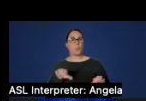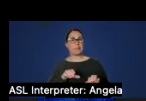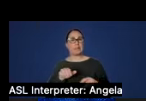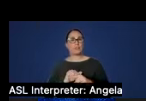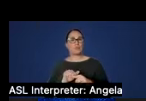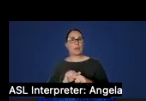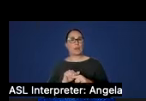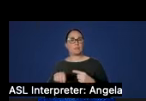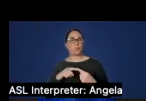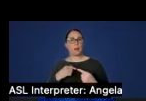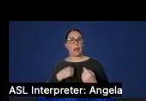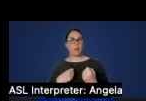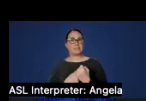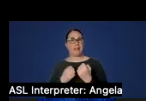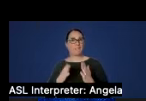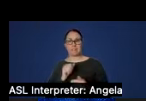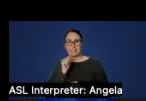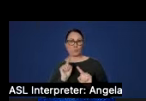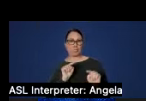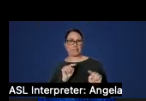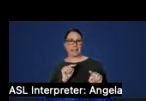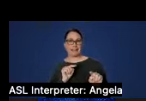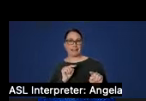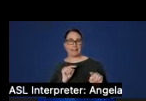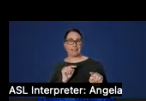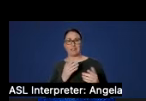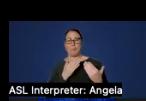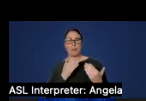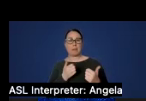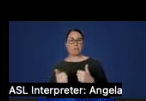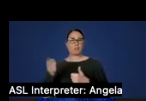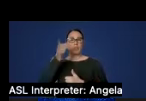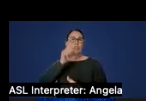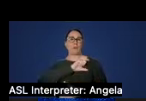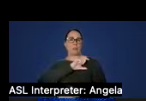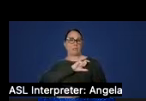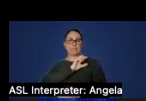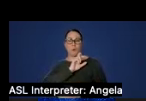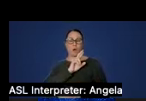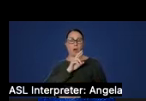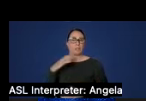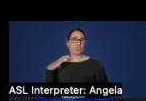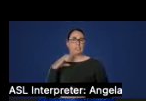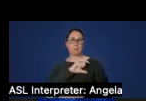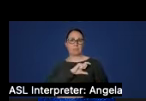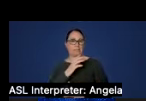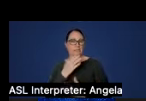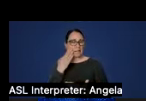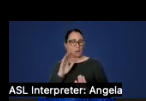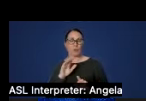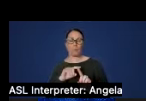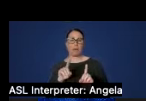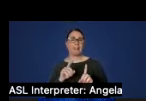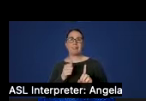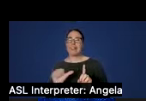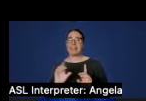advocate, and they just wouldn't attend. So maybe going to chief of police. I don't know. I think the best way to do it is to come at them and in any